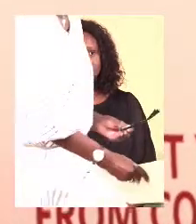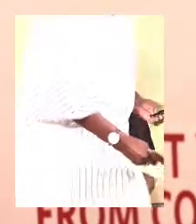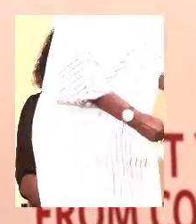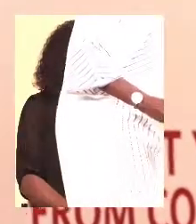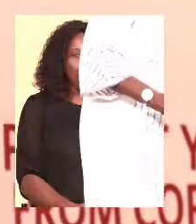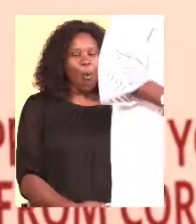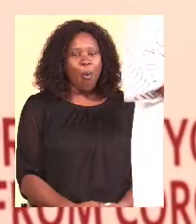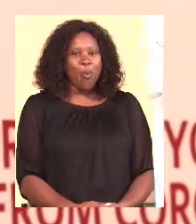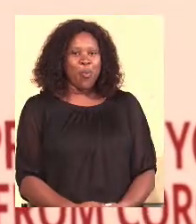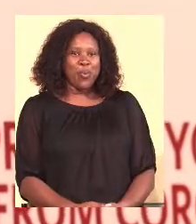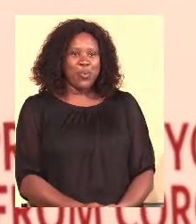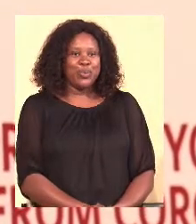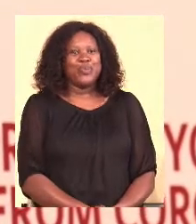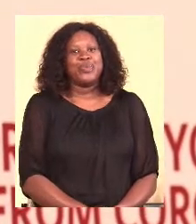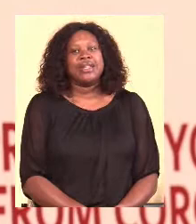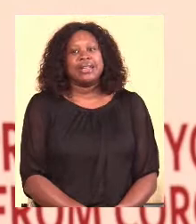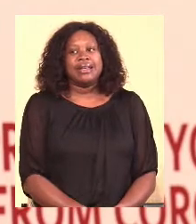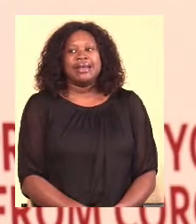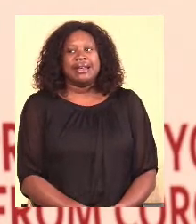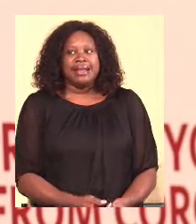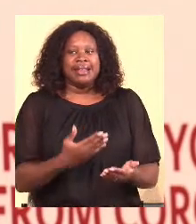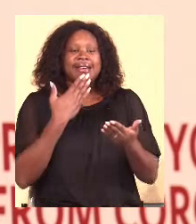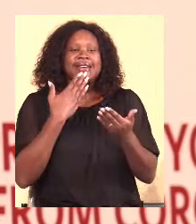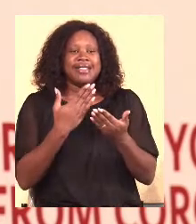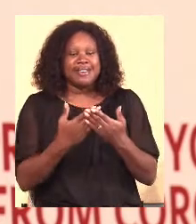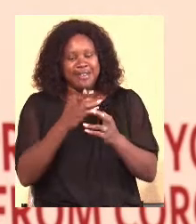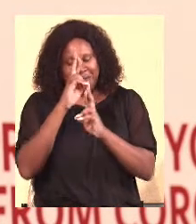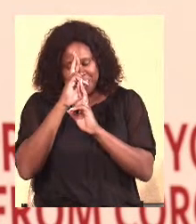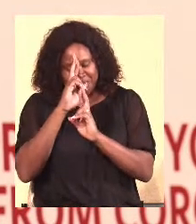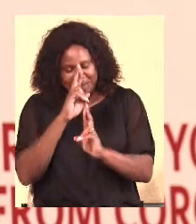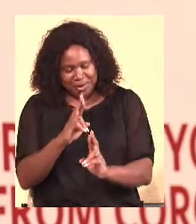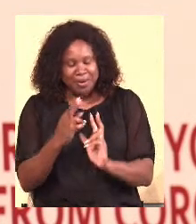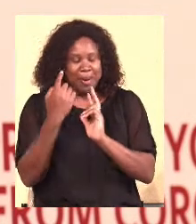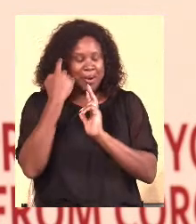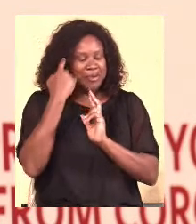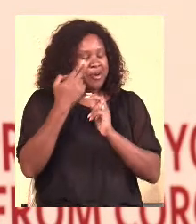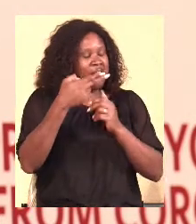Thank you very much, Honorable Minister, for launching that high-level